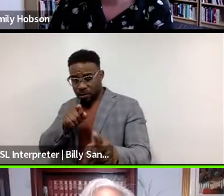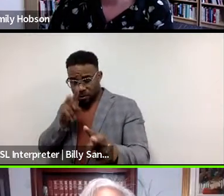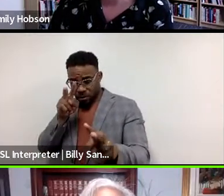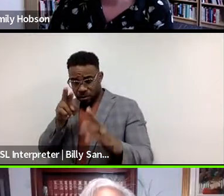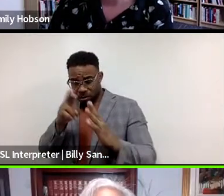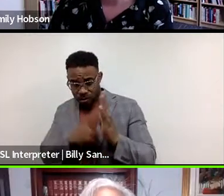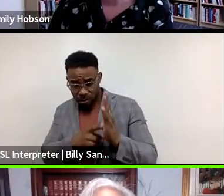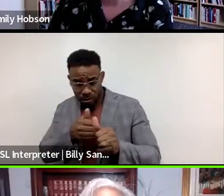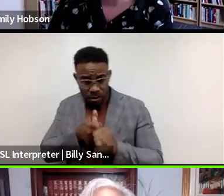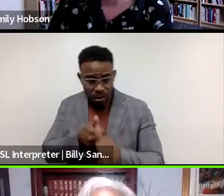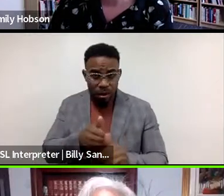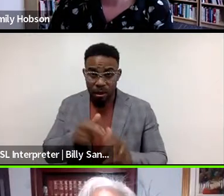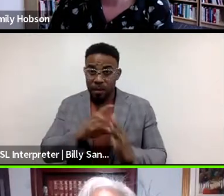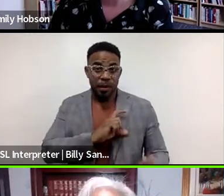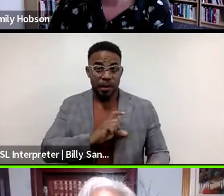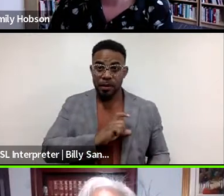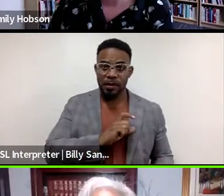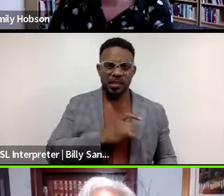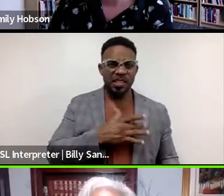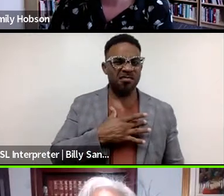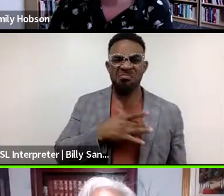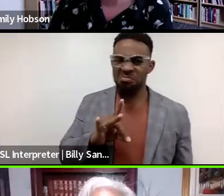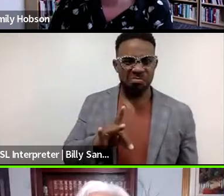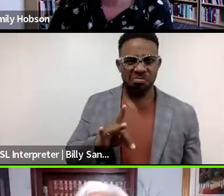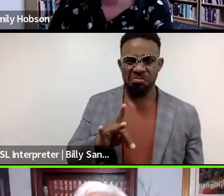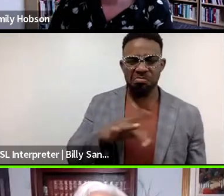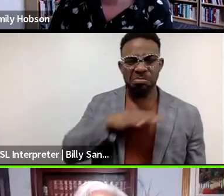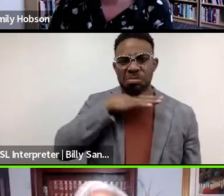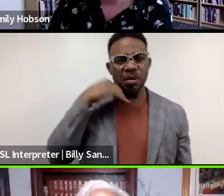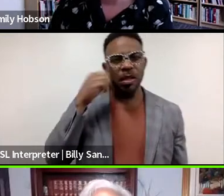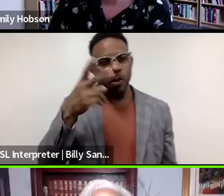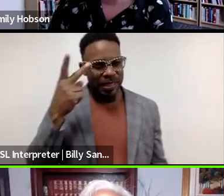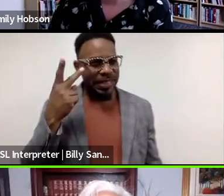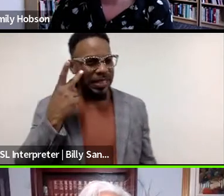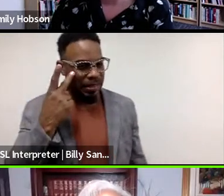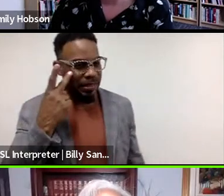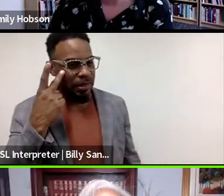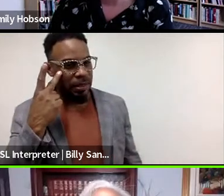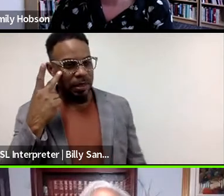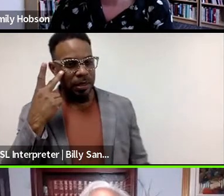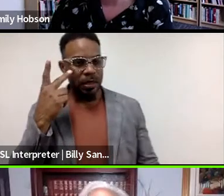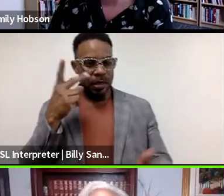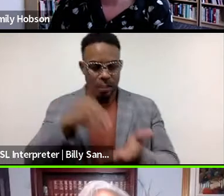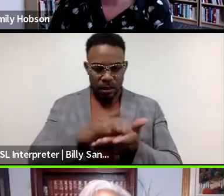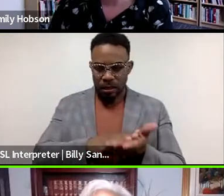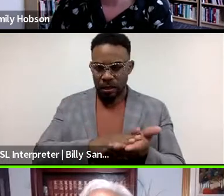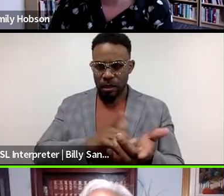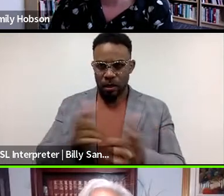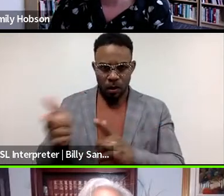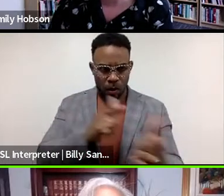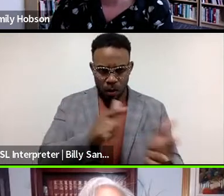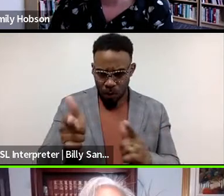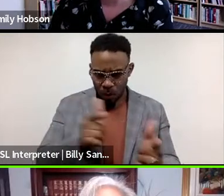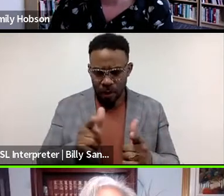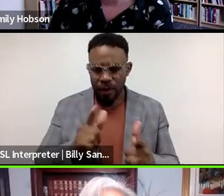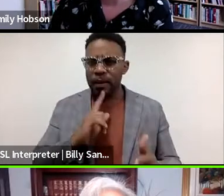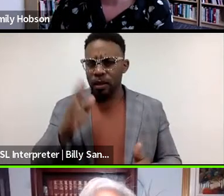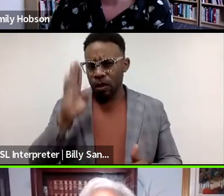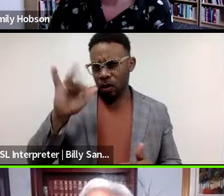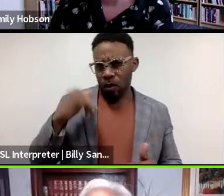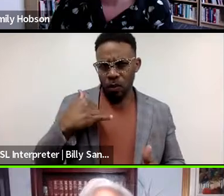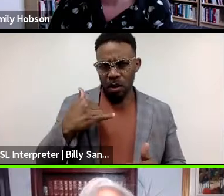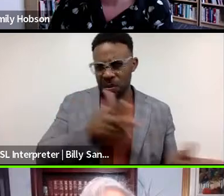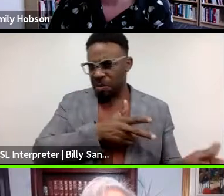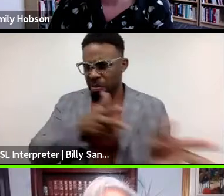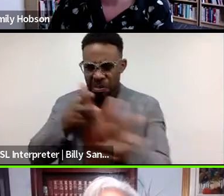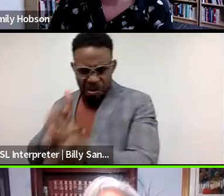the police do not like it. So you see the documents going back and forth going, you know, we pull them